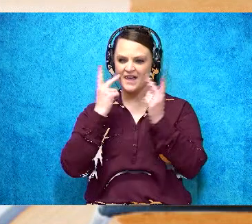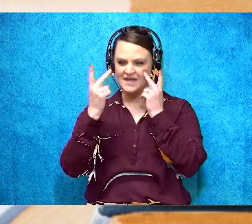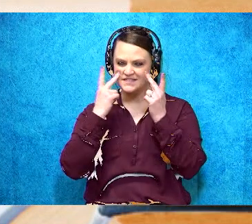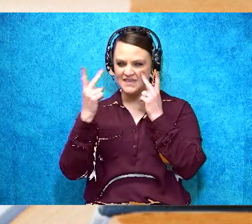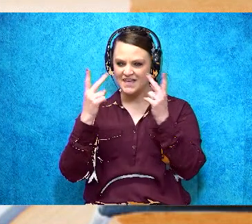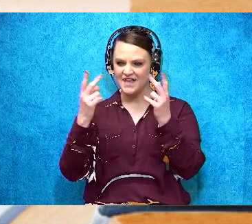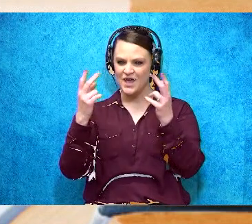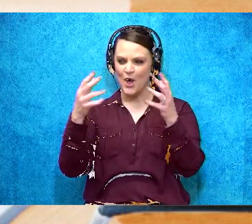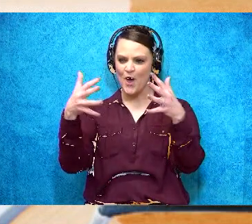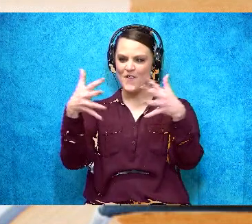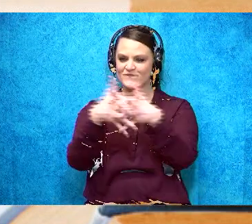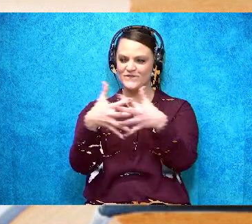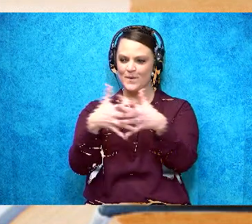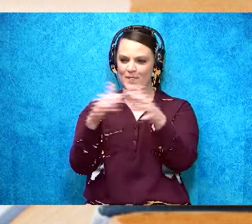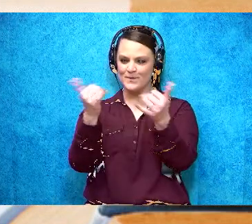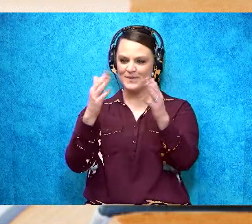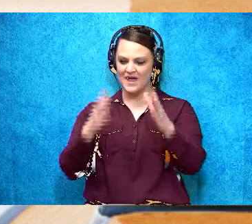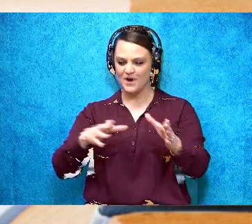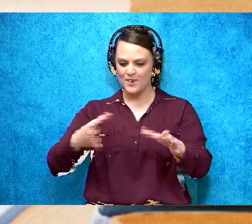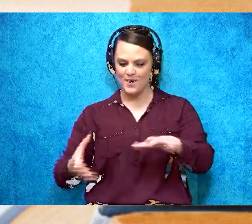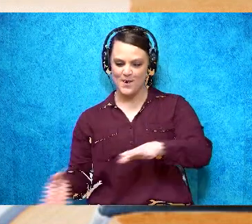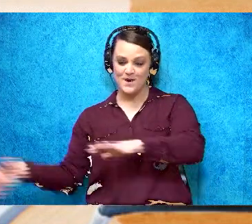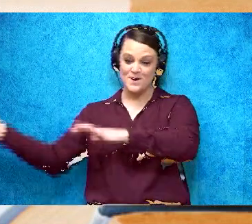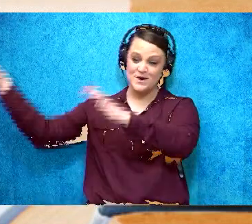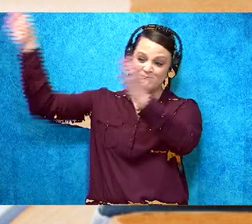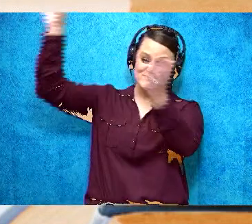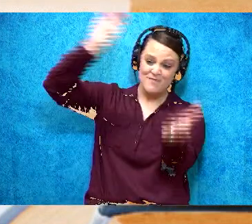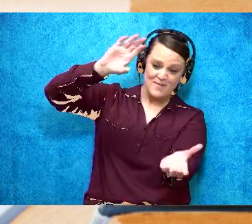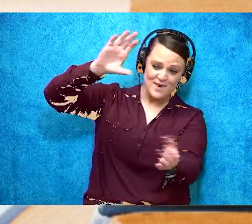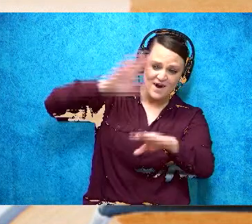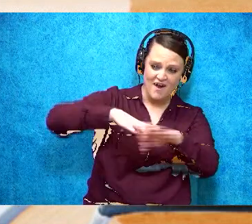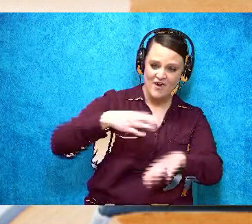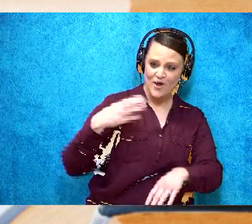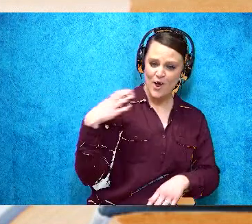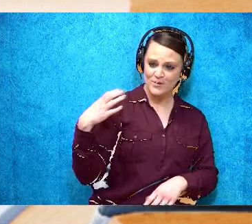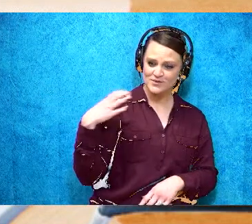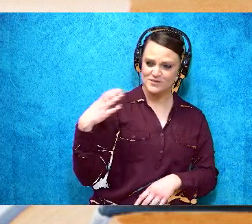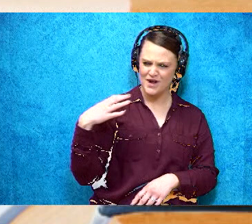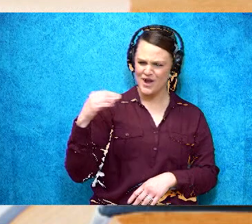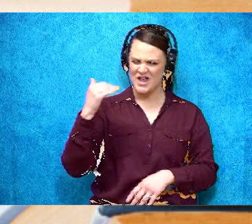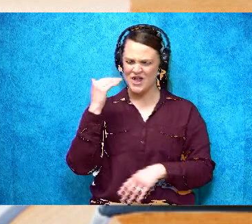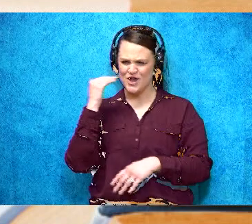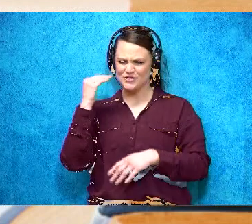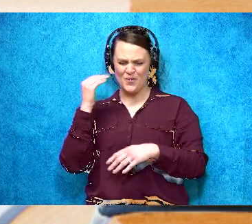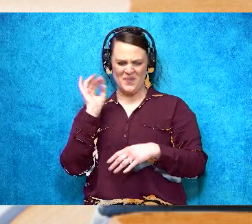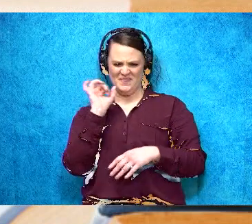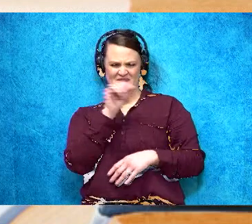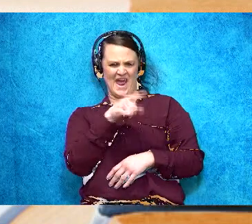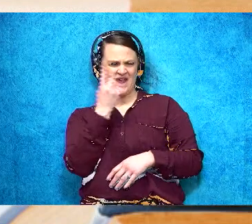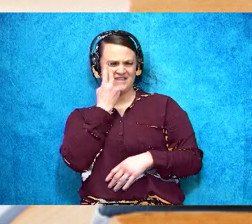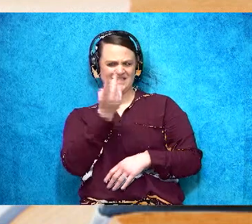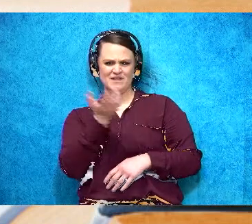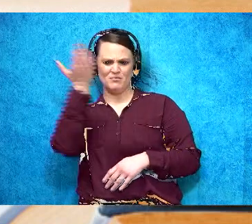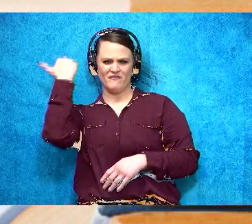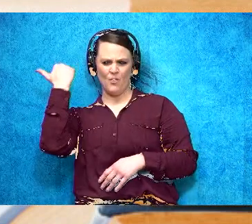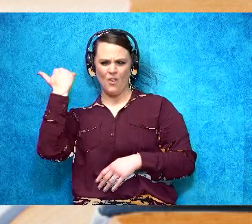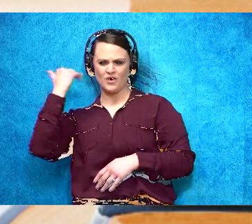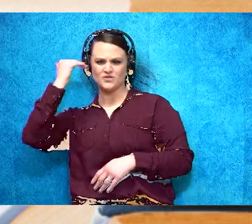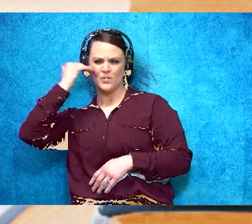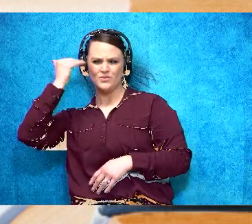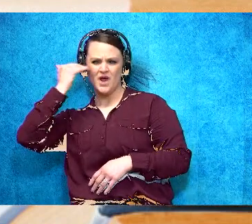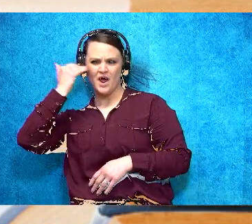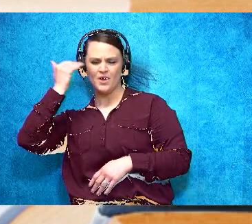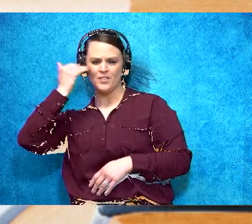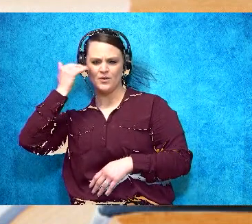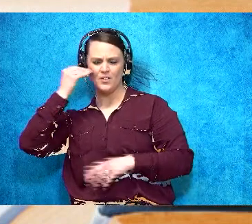player dunking his coach with water. Okay, what do I know? When does this happen? In my experience of watching